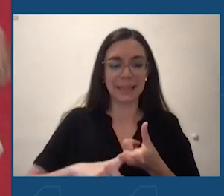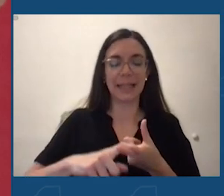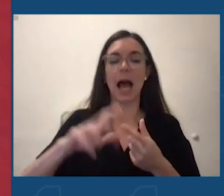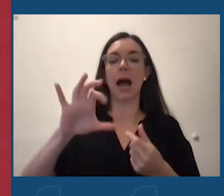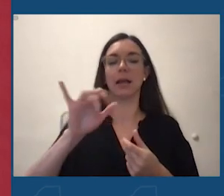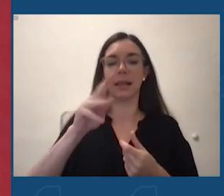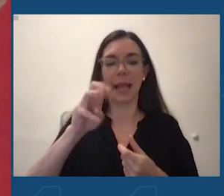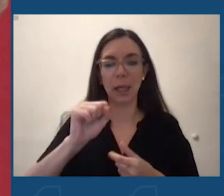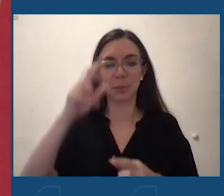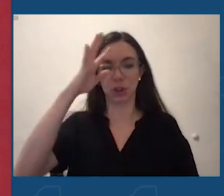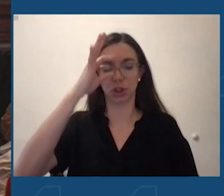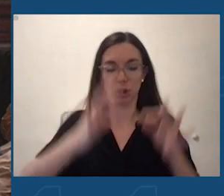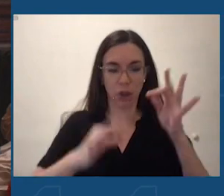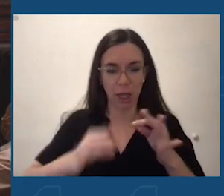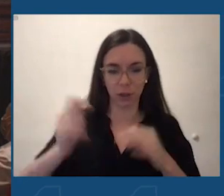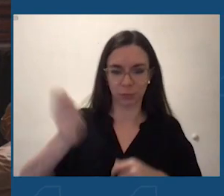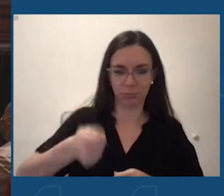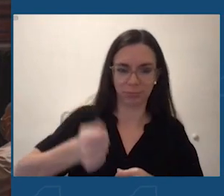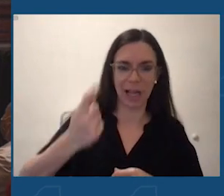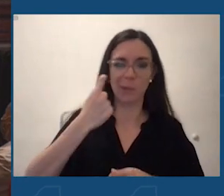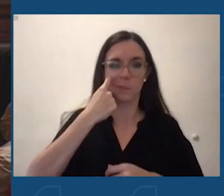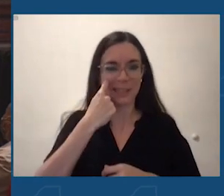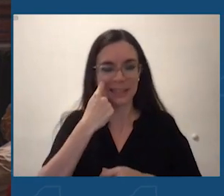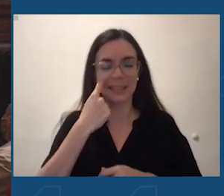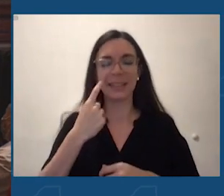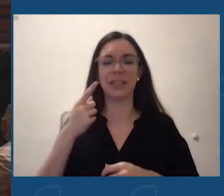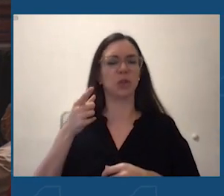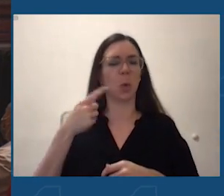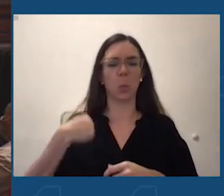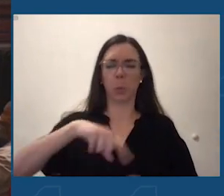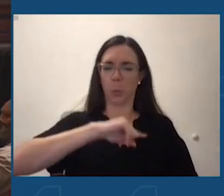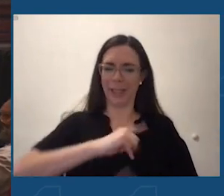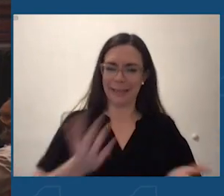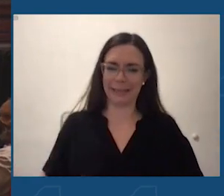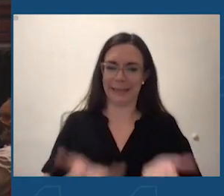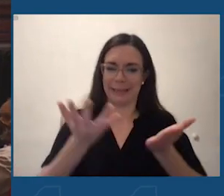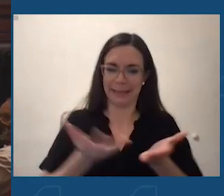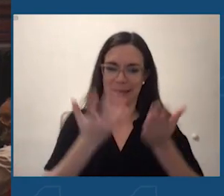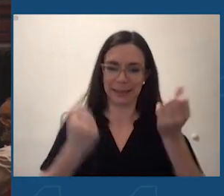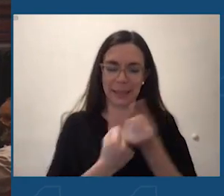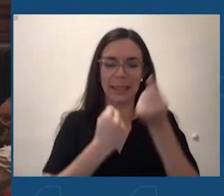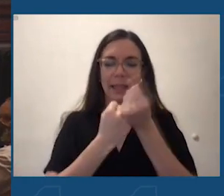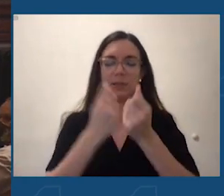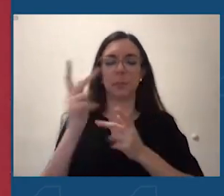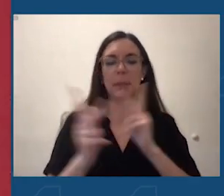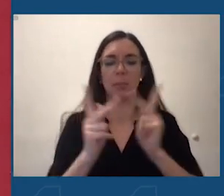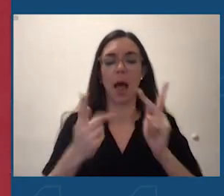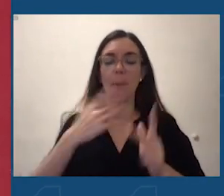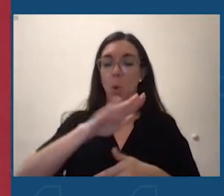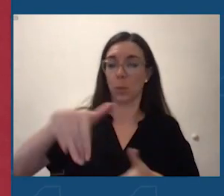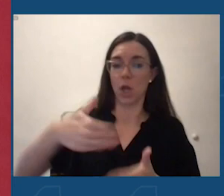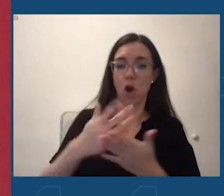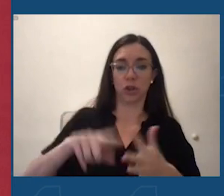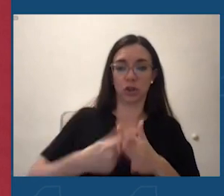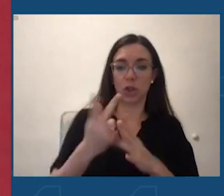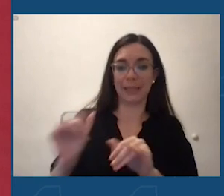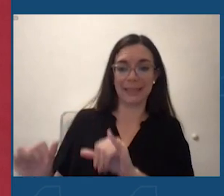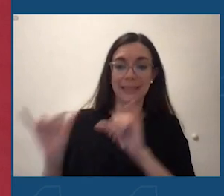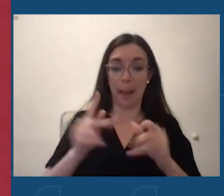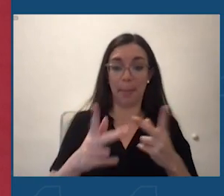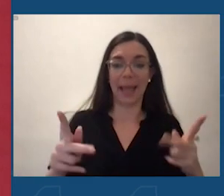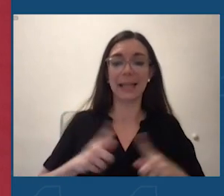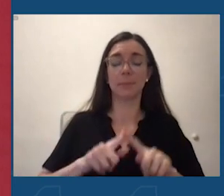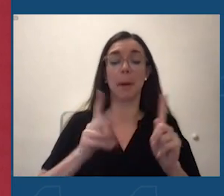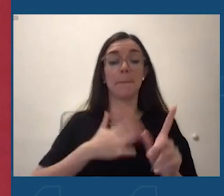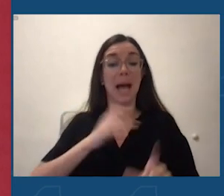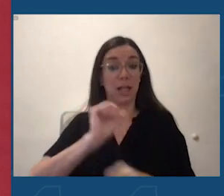lift people up. We lift people up. We all start in the same place, but my job is governor.